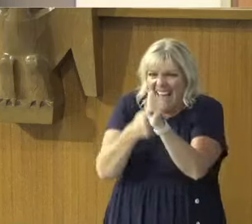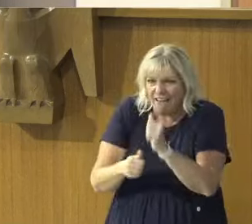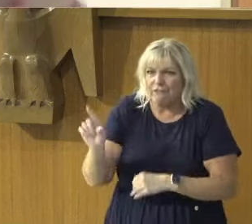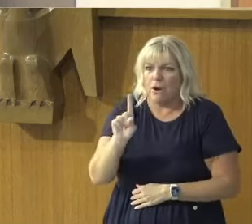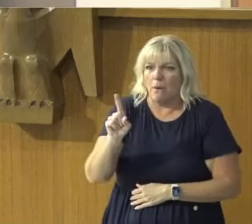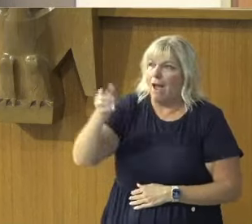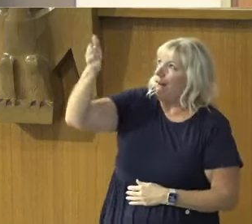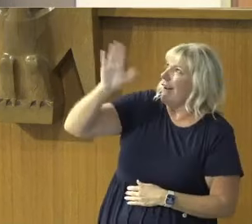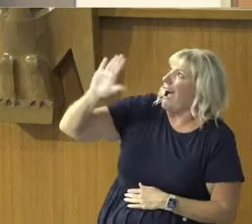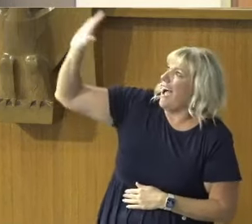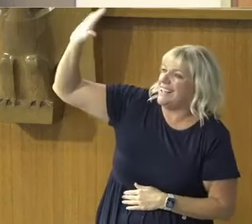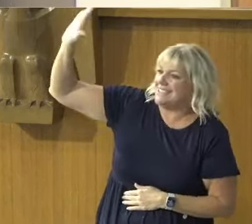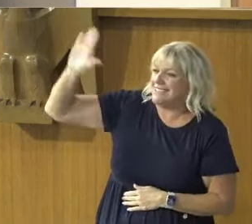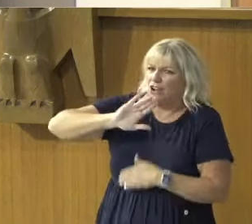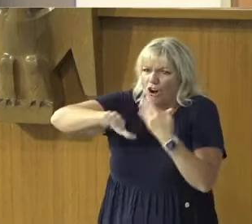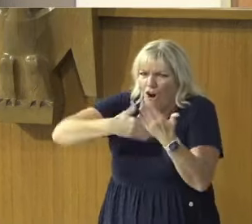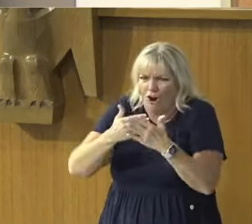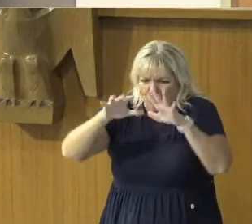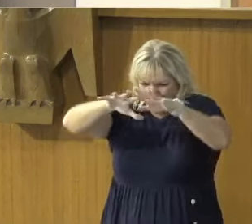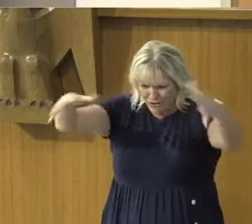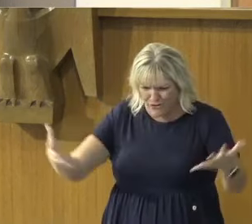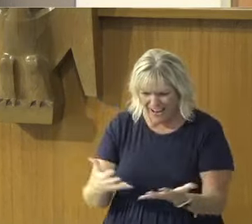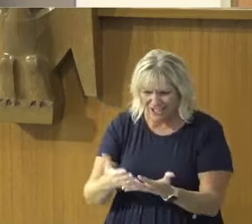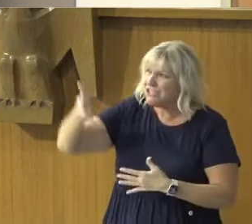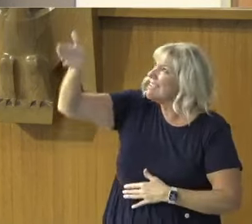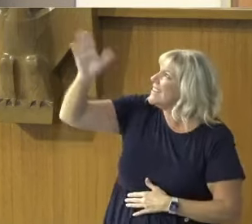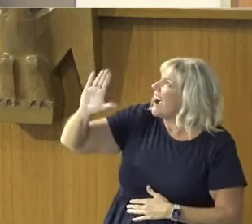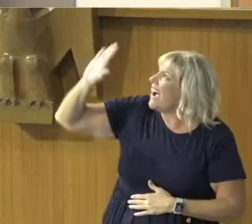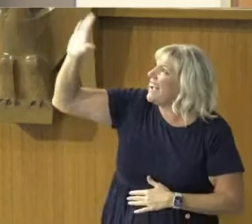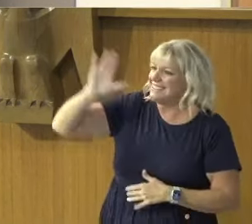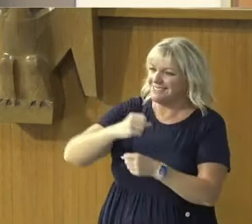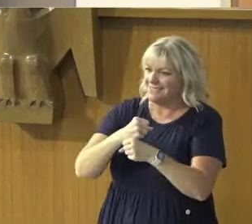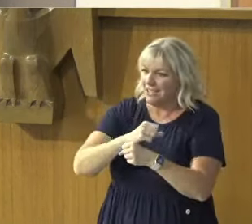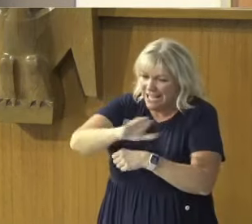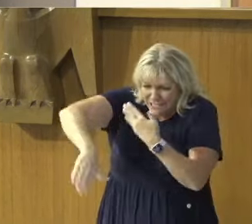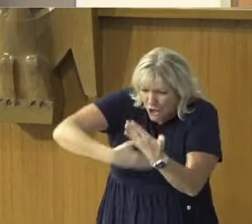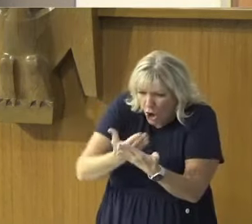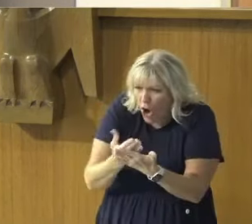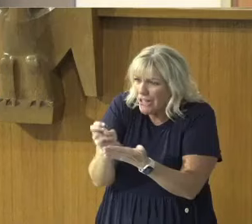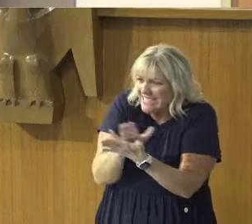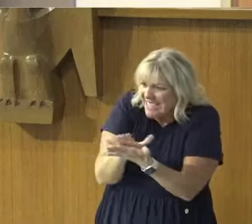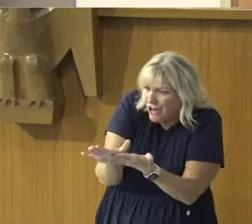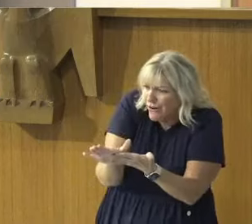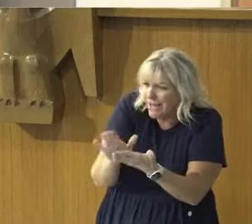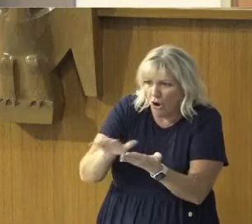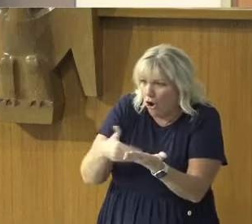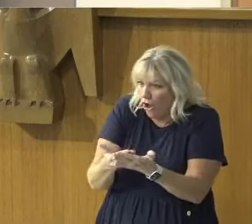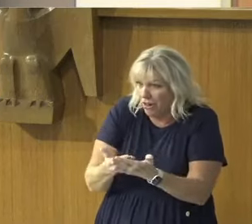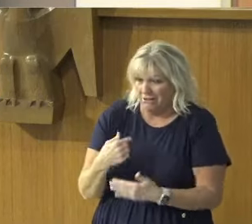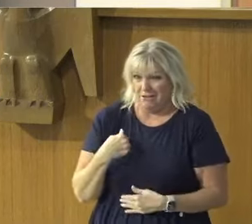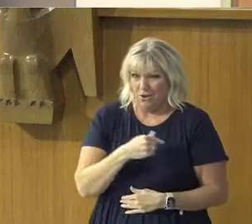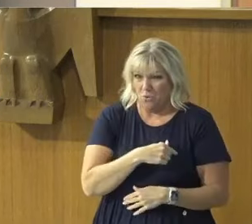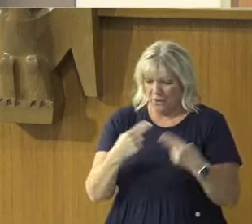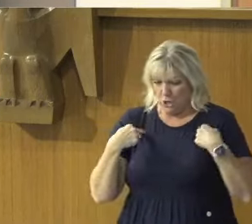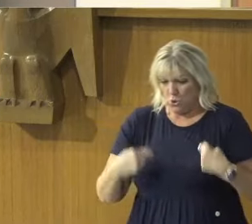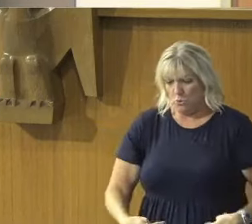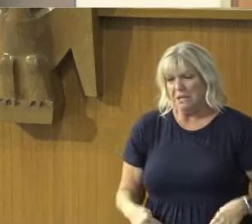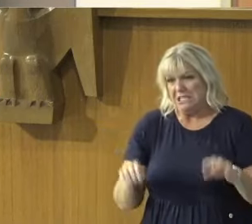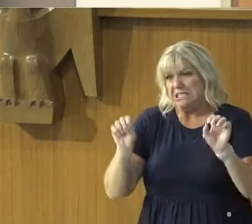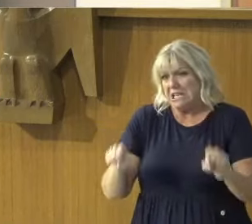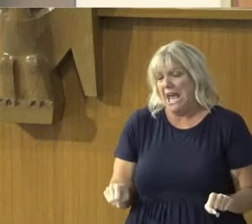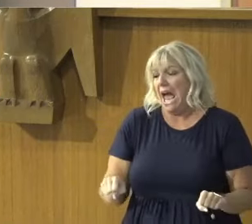All of creation is God's creation, and thus it is all sacred. Now, we humans can certainly profane